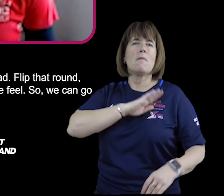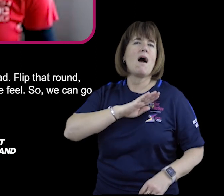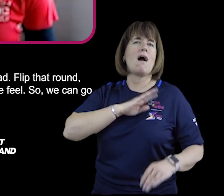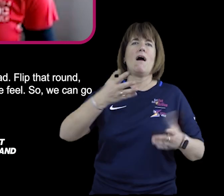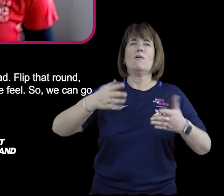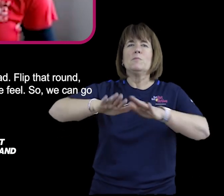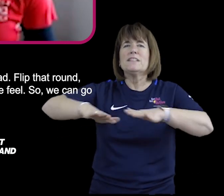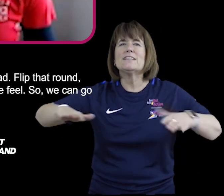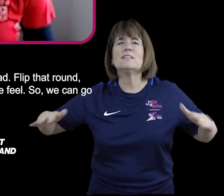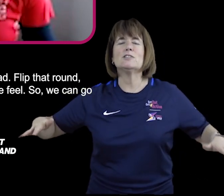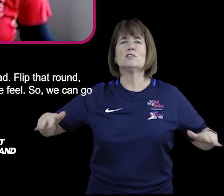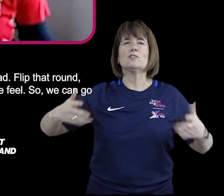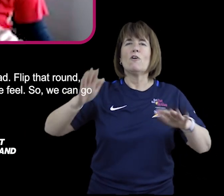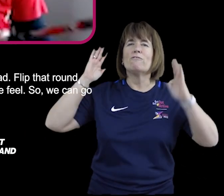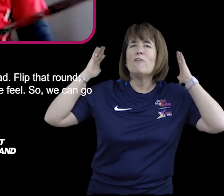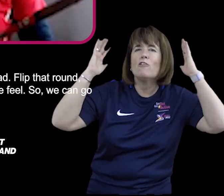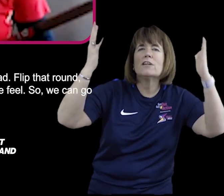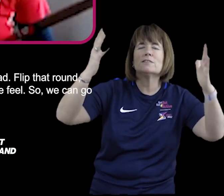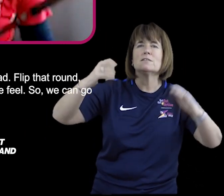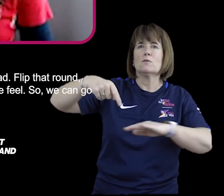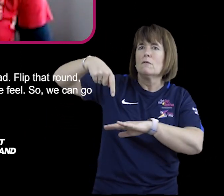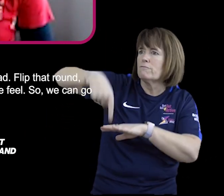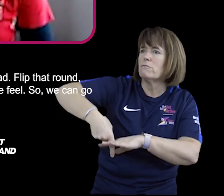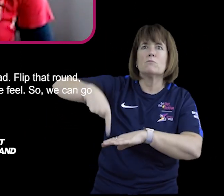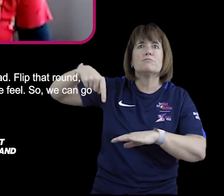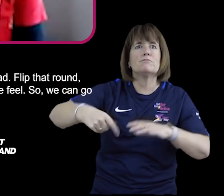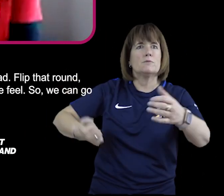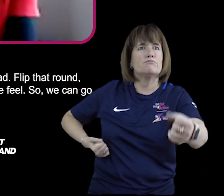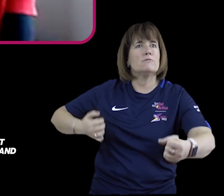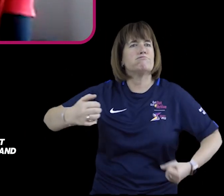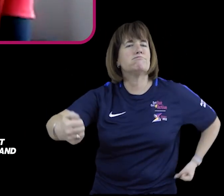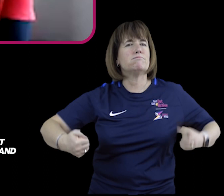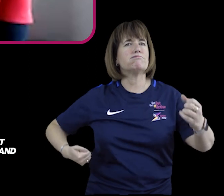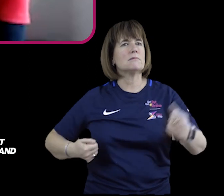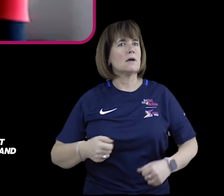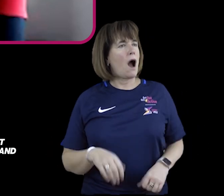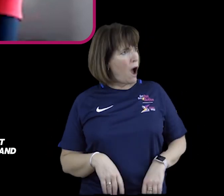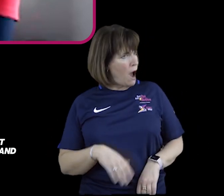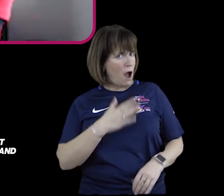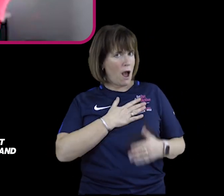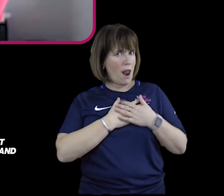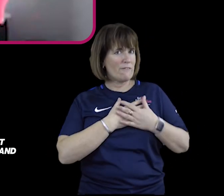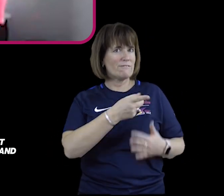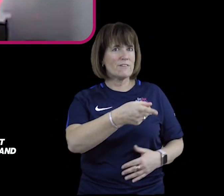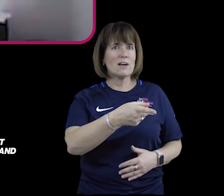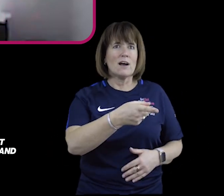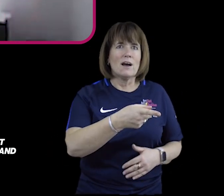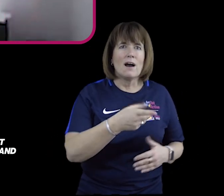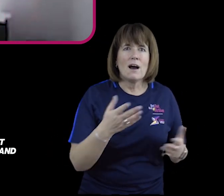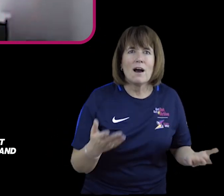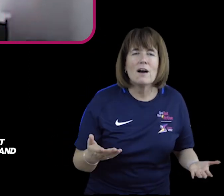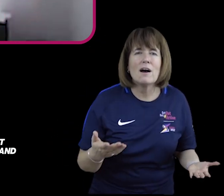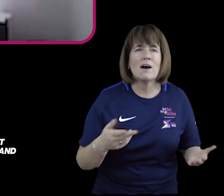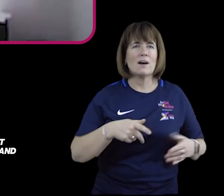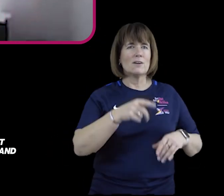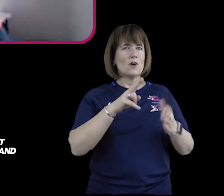So we can go anywhere, town or country, with our special poles. Gliding. I love that. The versatility of